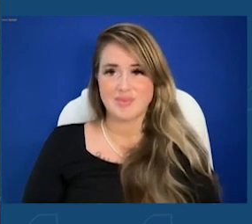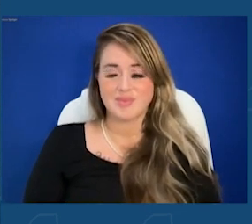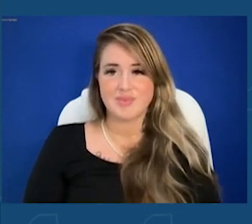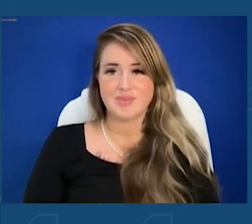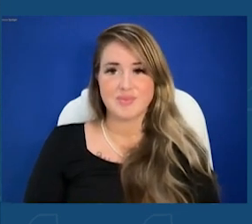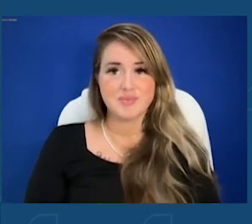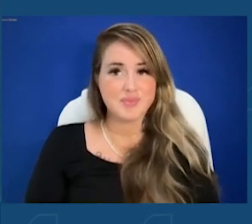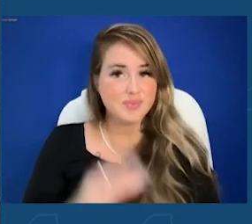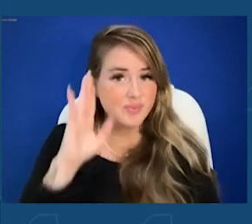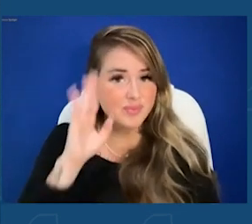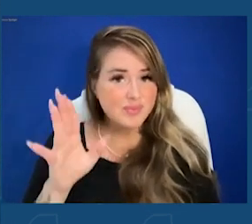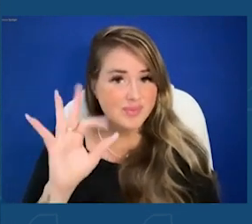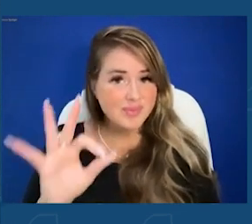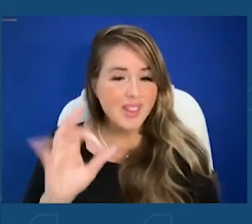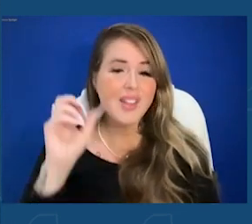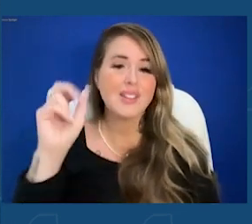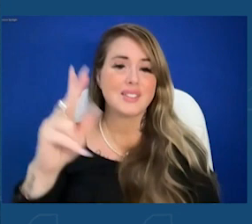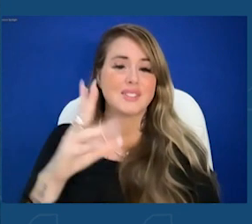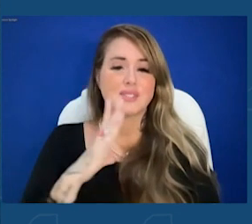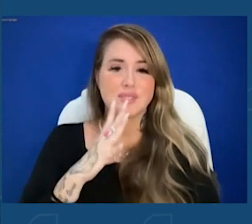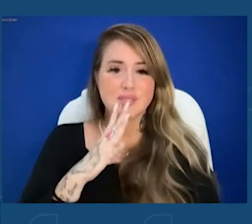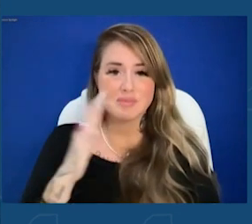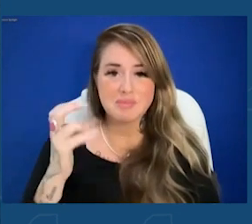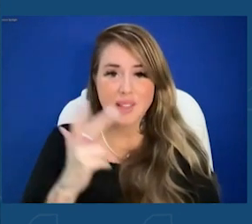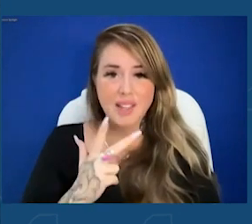Hello? Yeah, we're back.